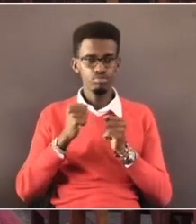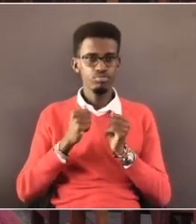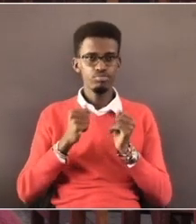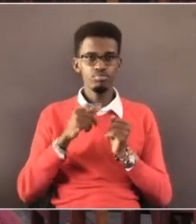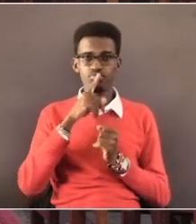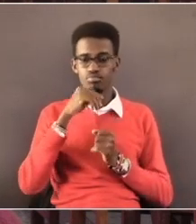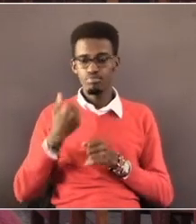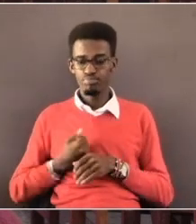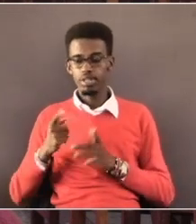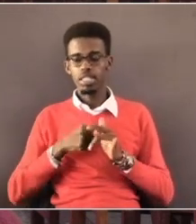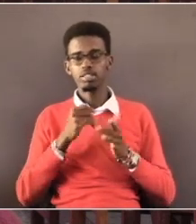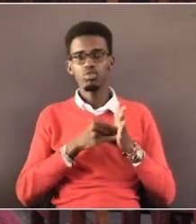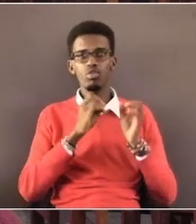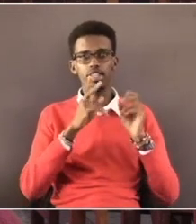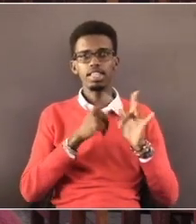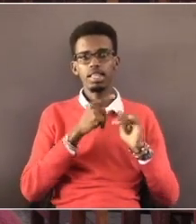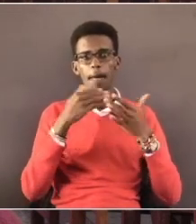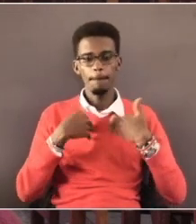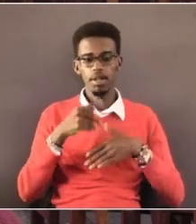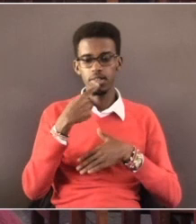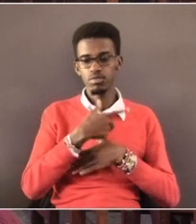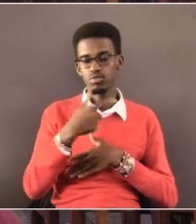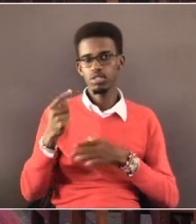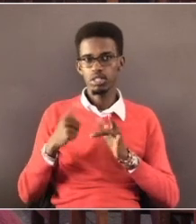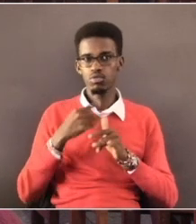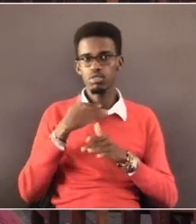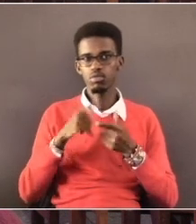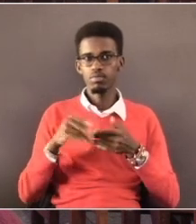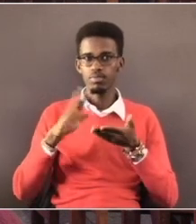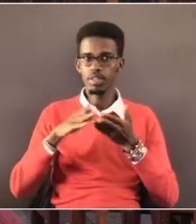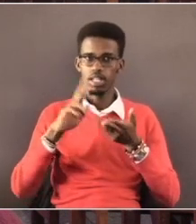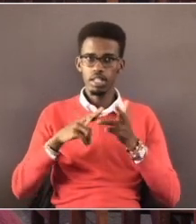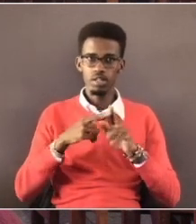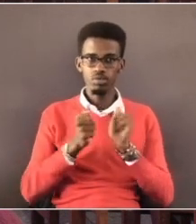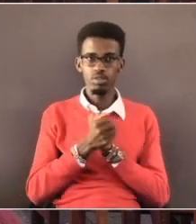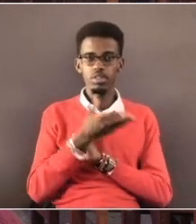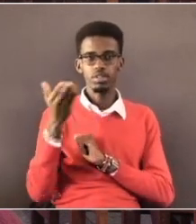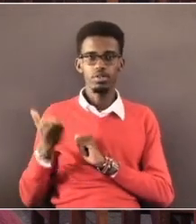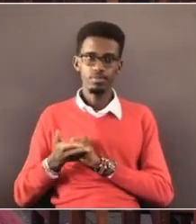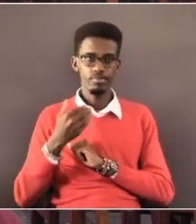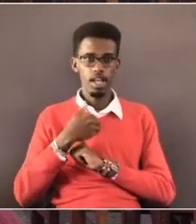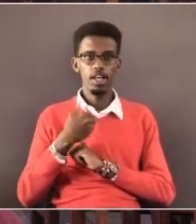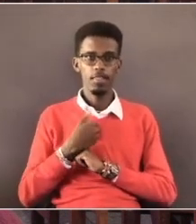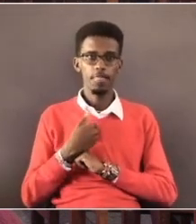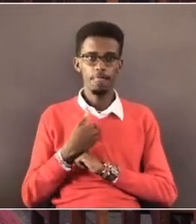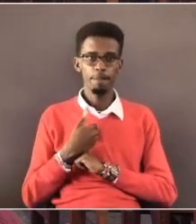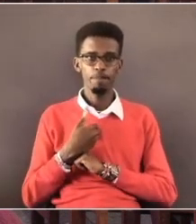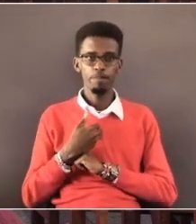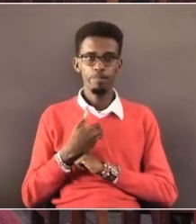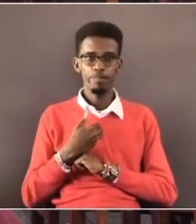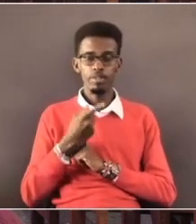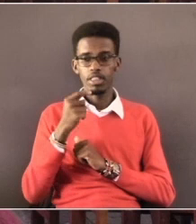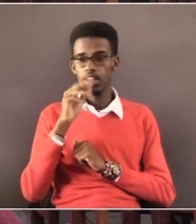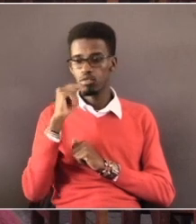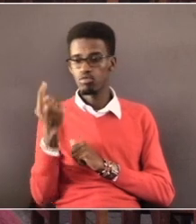Ladies and gentlemen, it is okay if someone tells you that they don't want to be in a relationship with them. They are not the